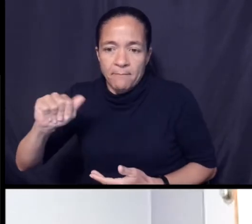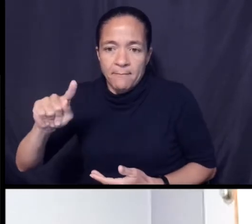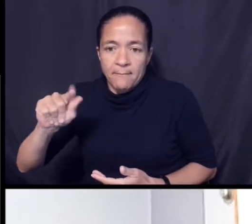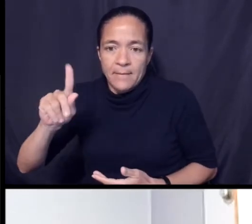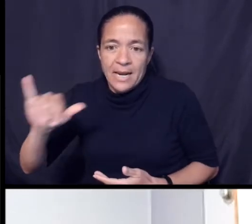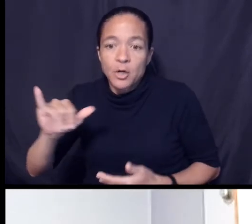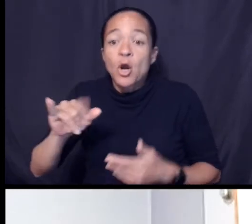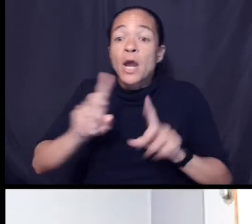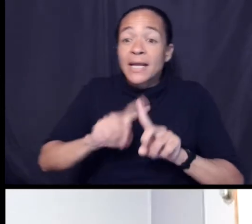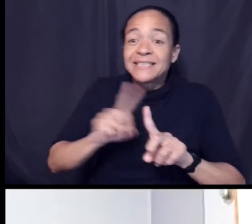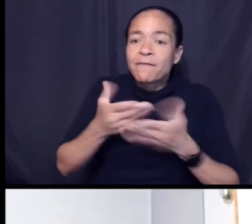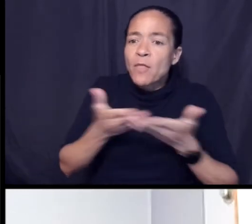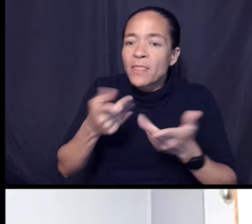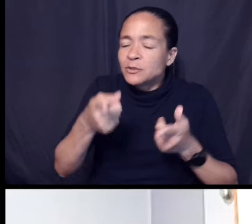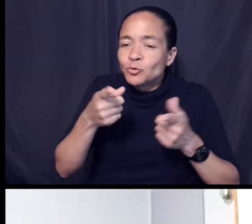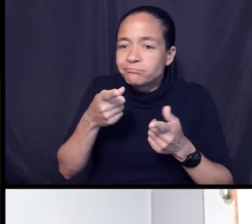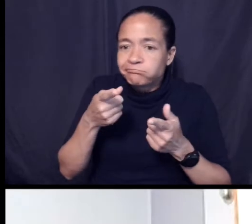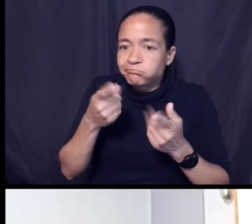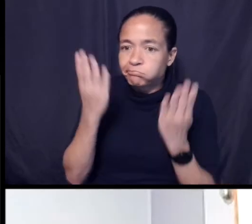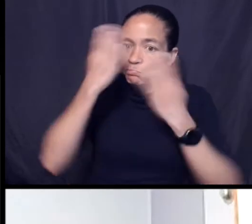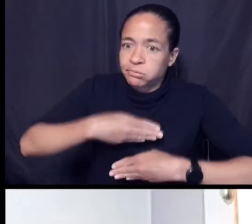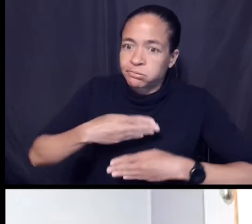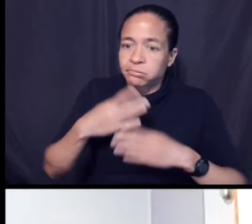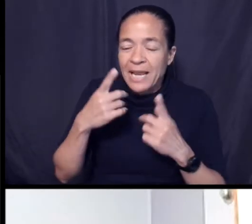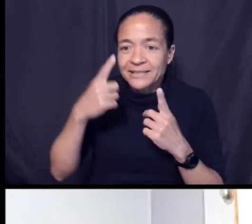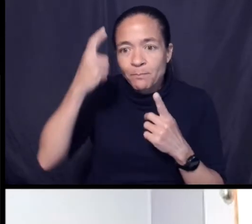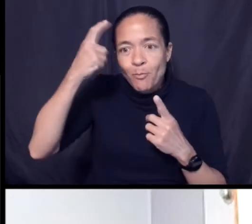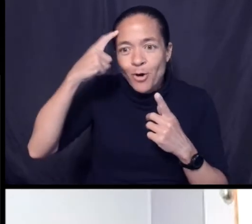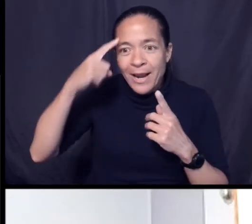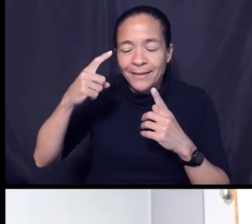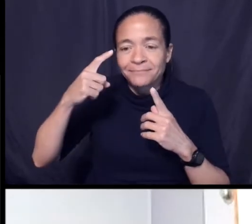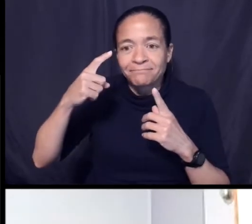are brain atrophy, brain calcifications, as well as bigger ventricles.